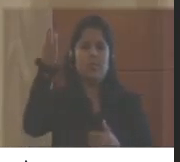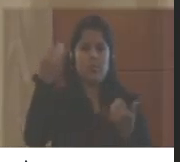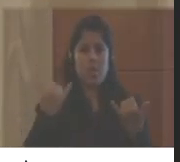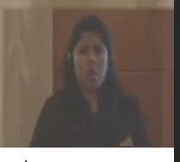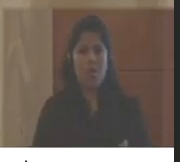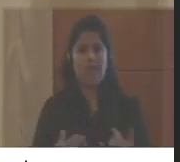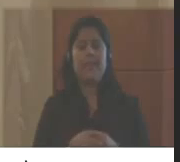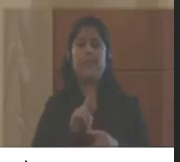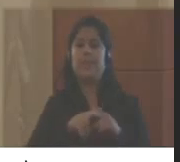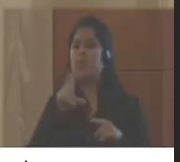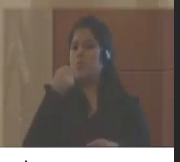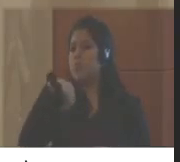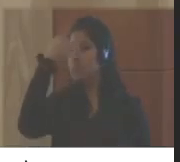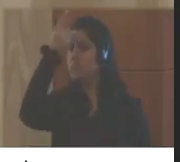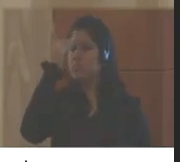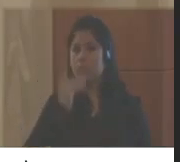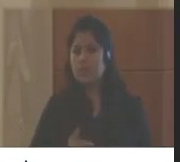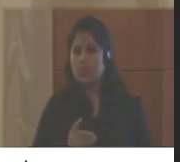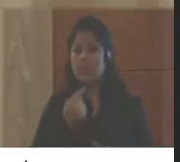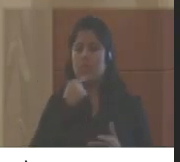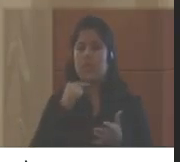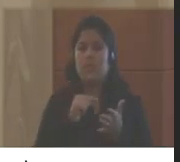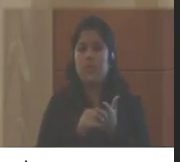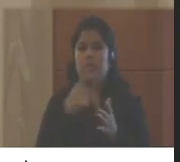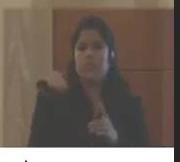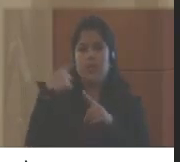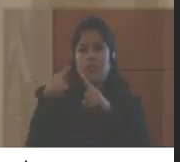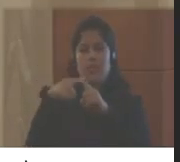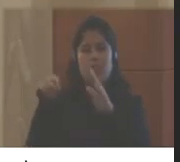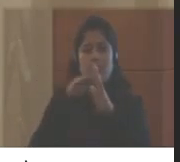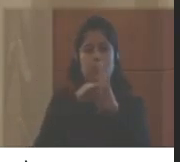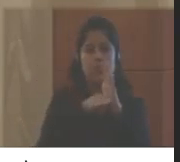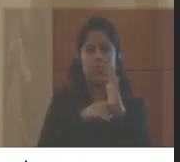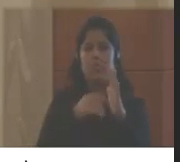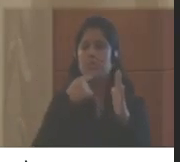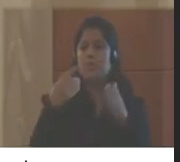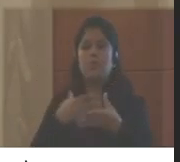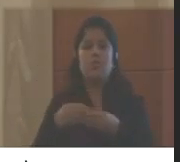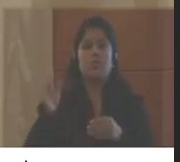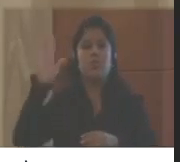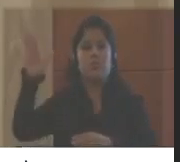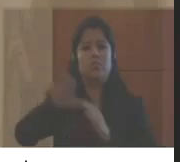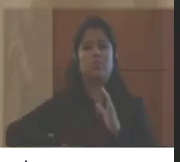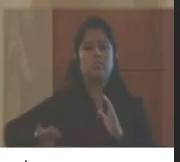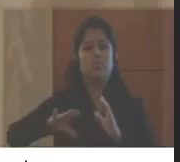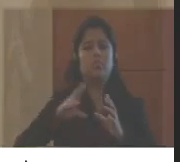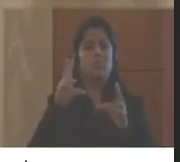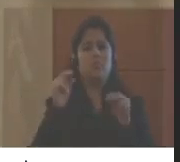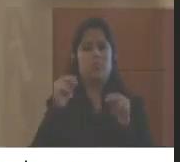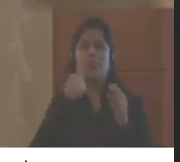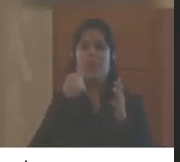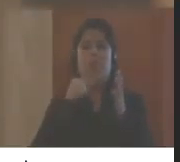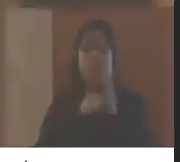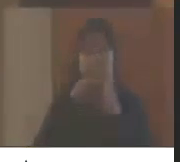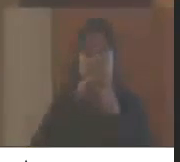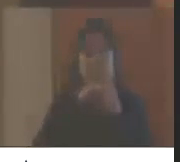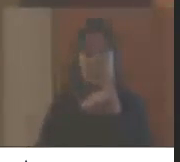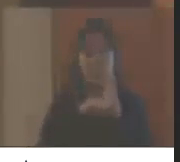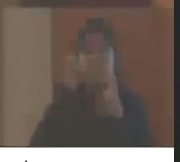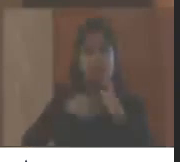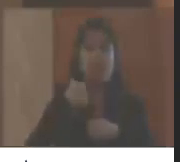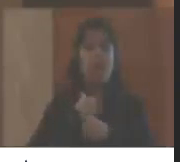to do with the firefighters, and has also a very important participation in this particular scheme. So now,